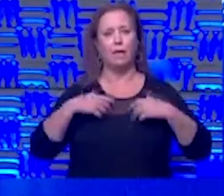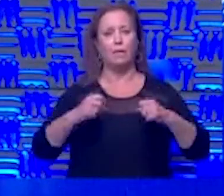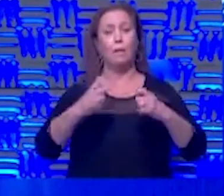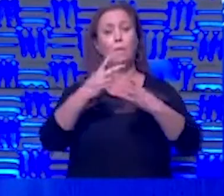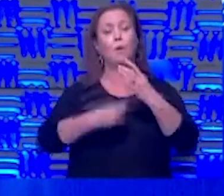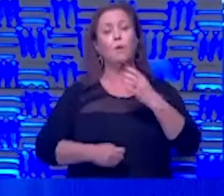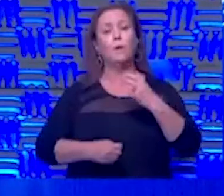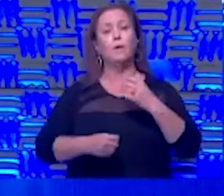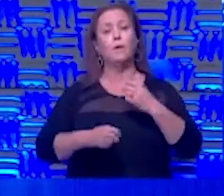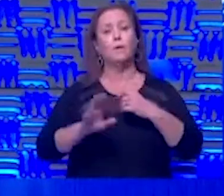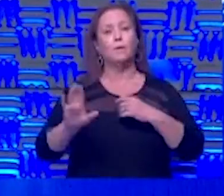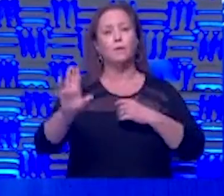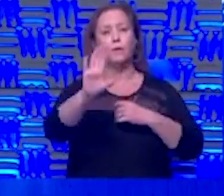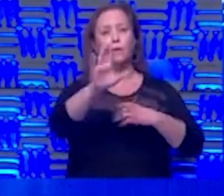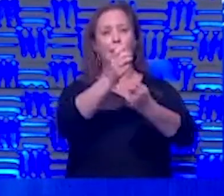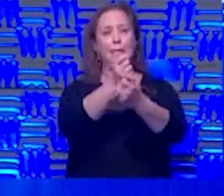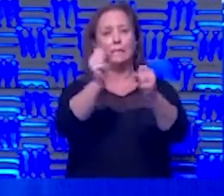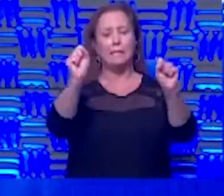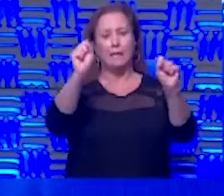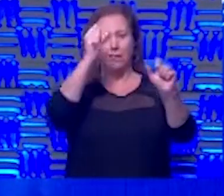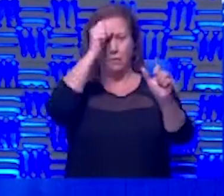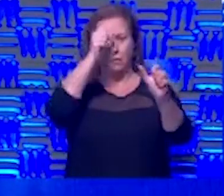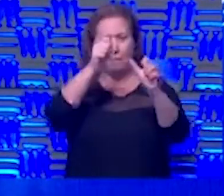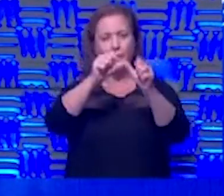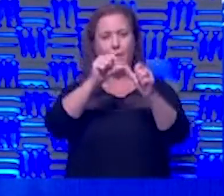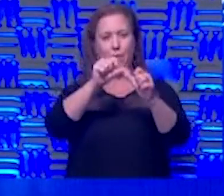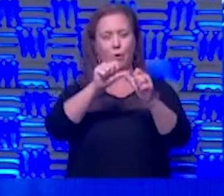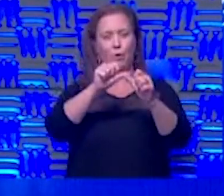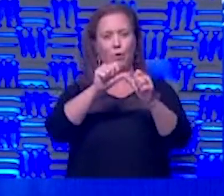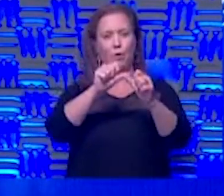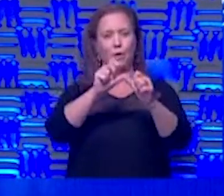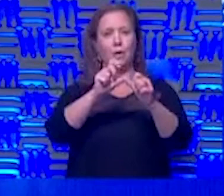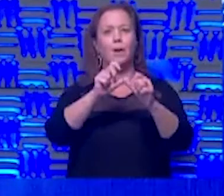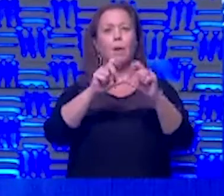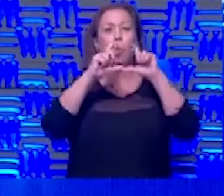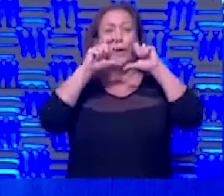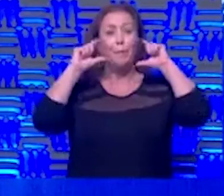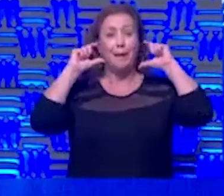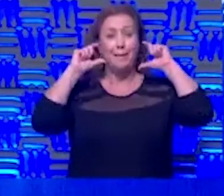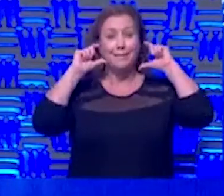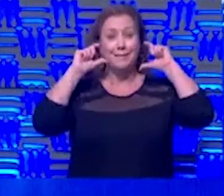So stay safe out there. Remember till we meet again, wear